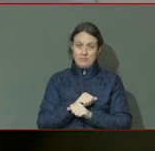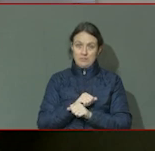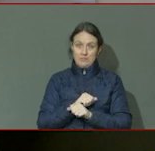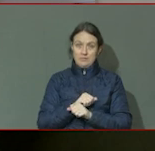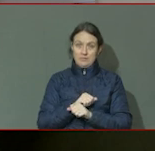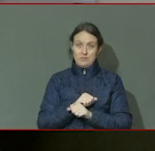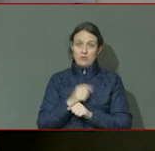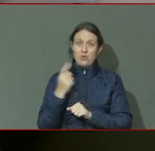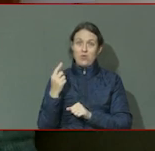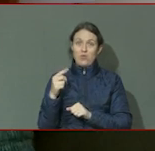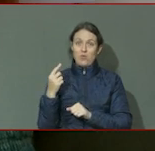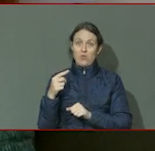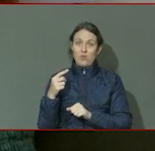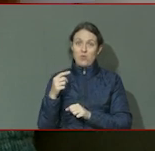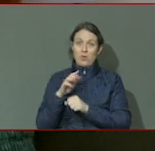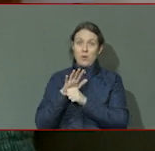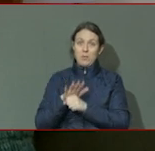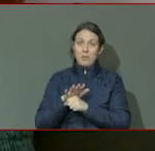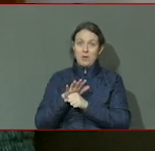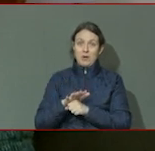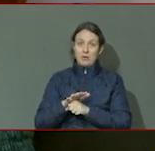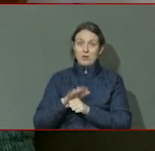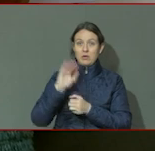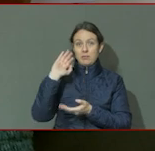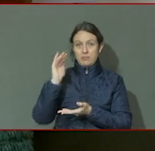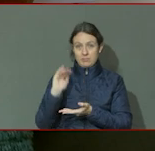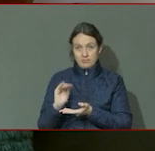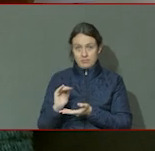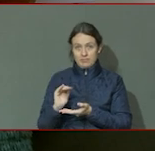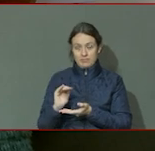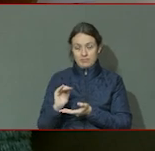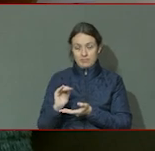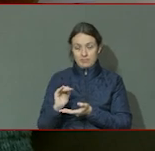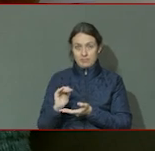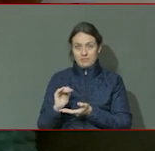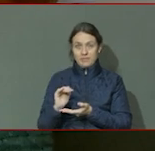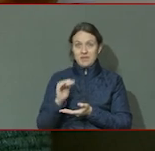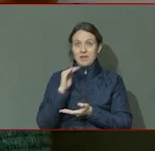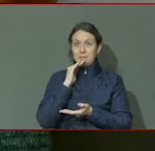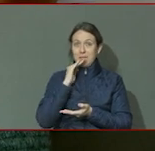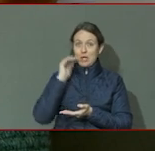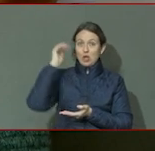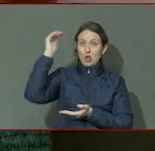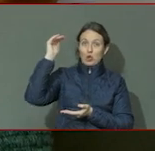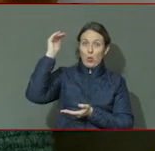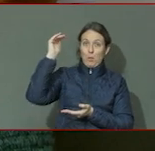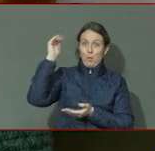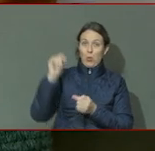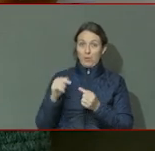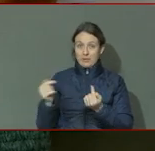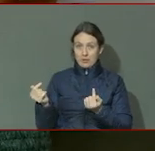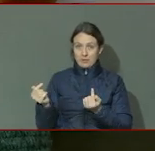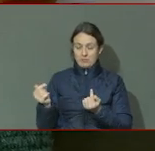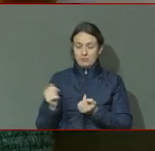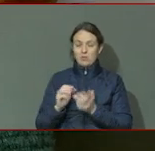decrease the temperature. So it means it is the opposite of the top. So the system will react